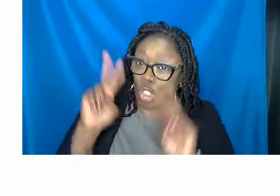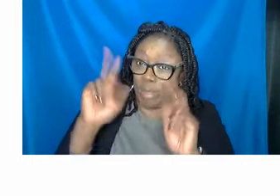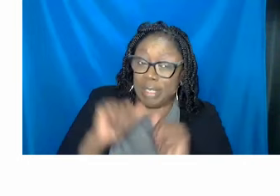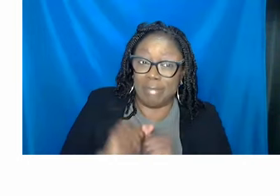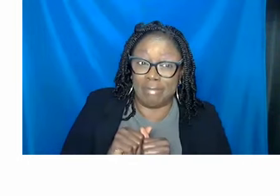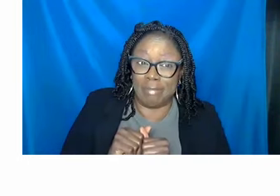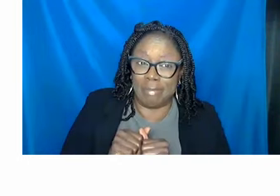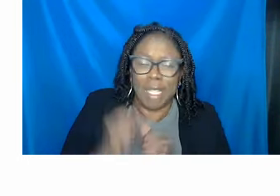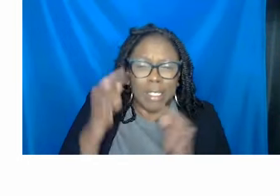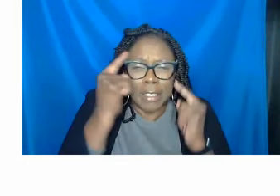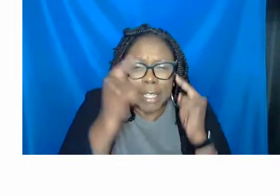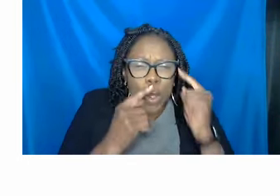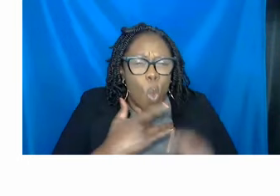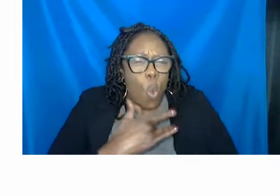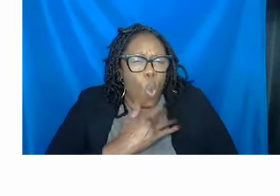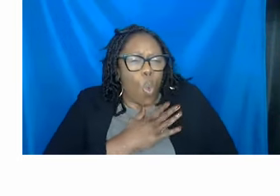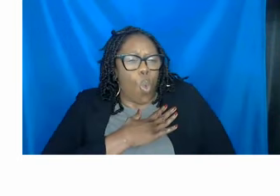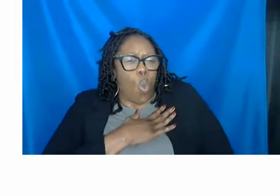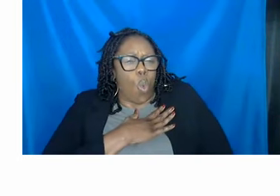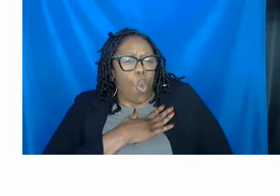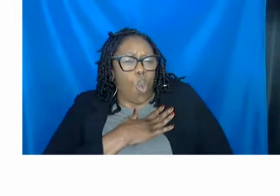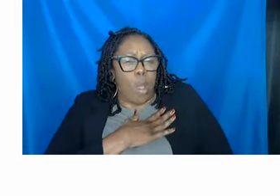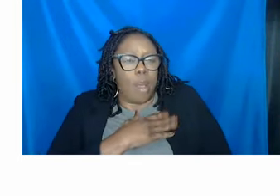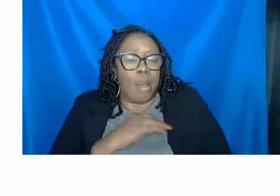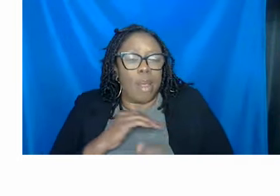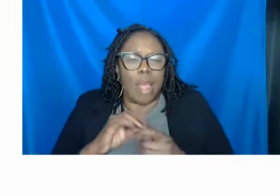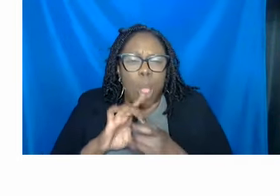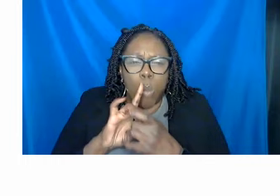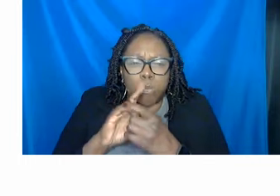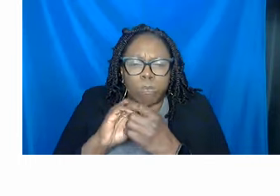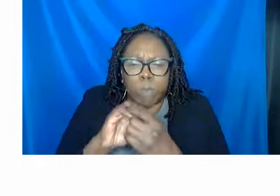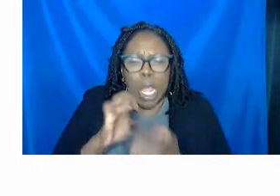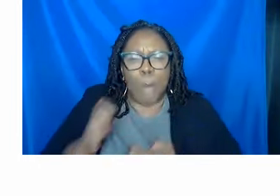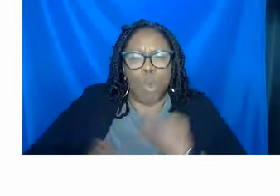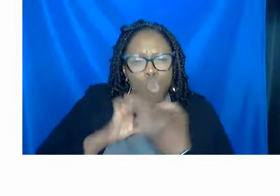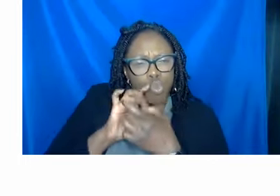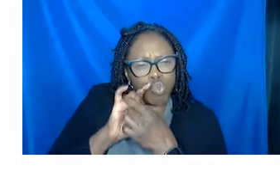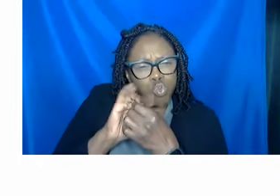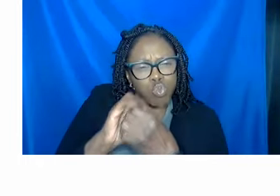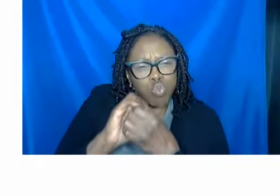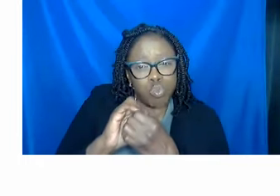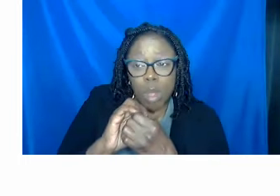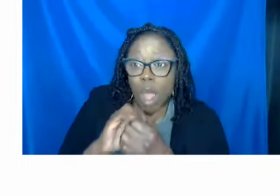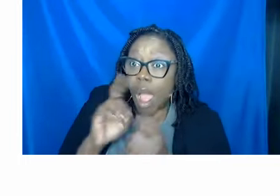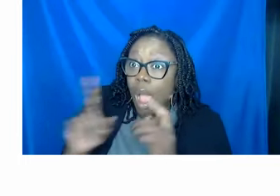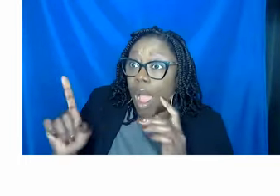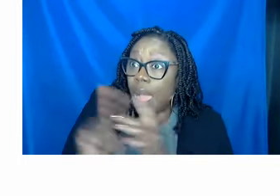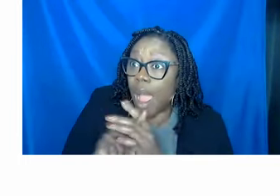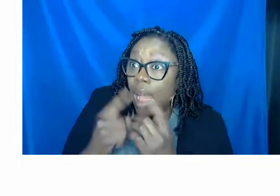Cognitive empathy, building bonds and emotions, celebrating success. These were the themes that emerged,